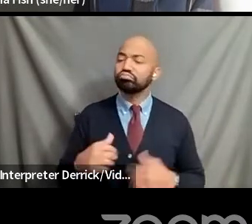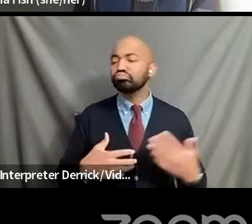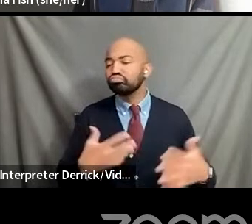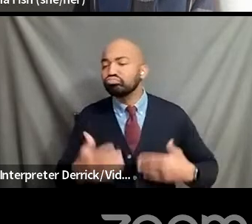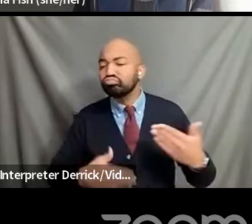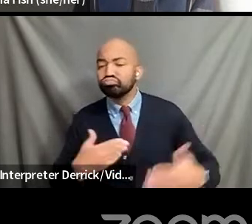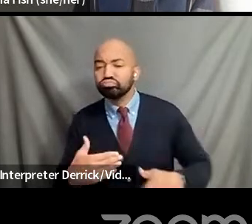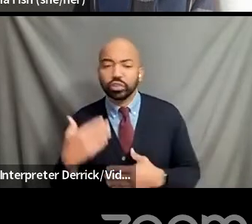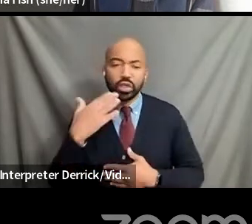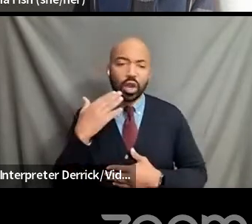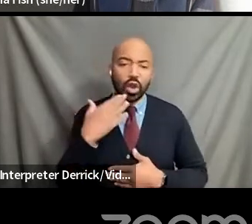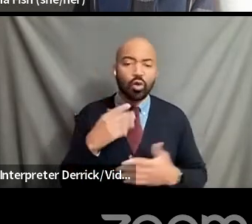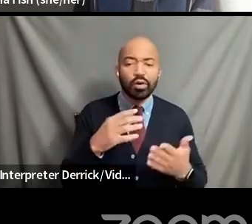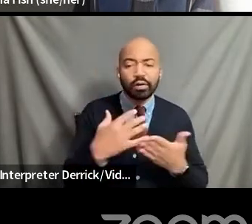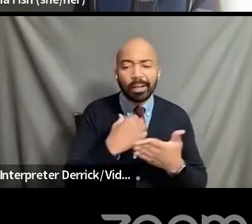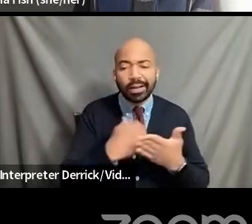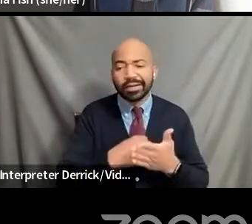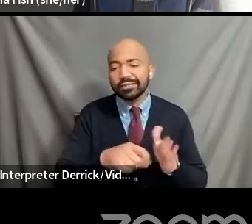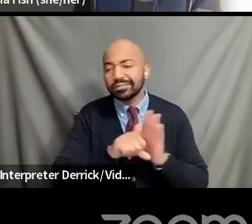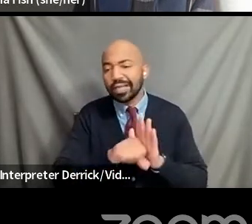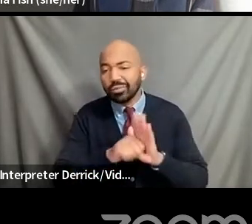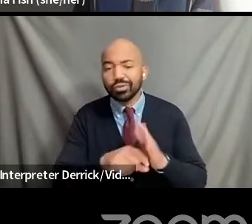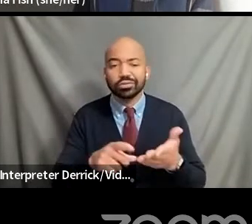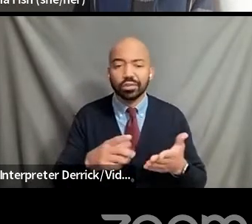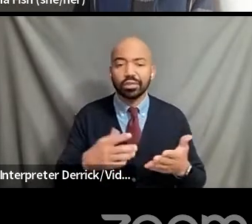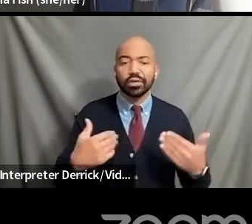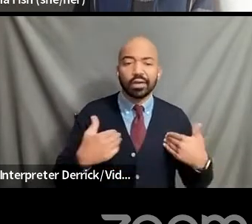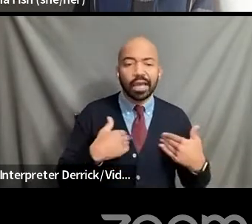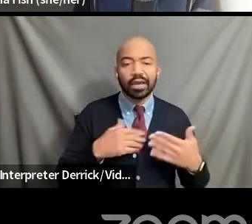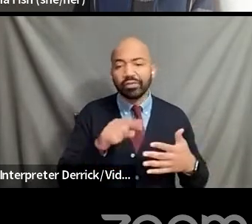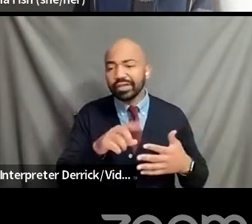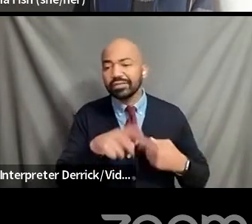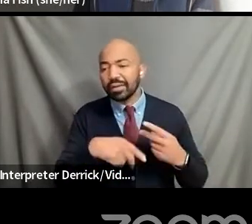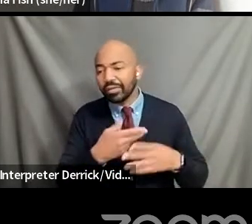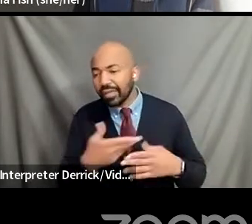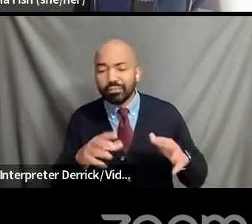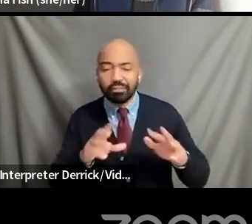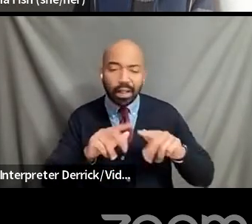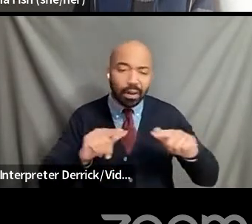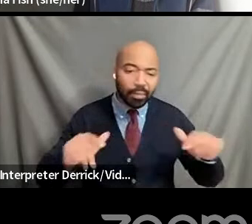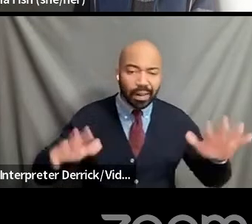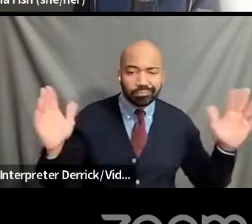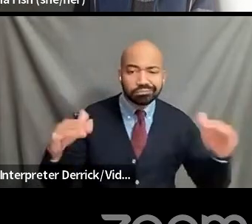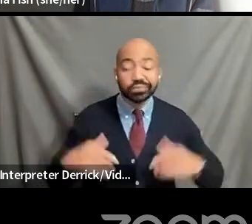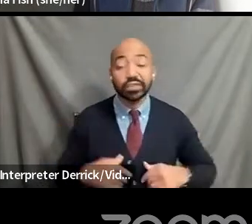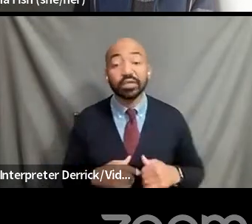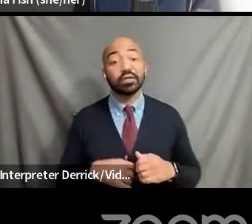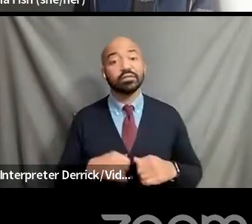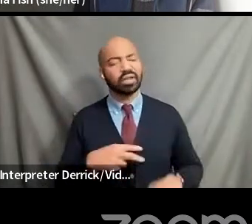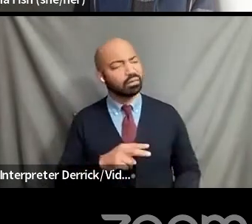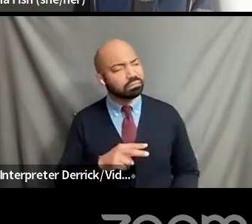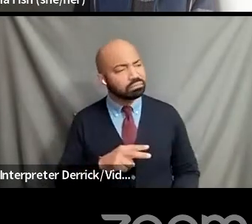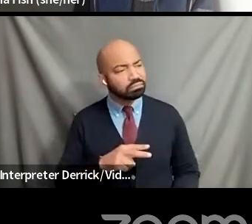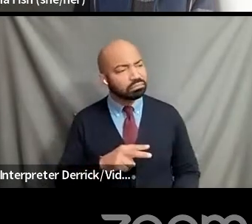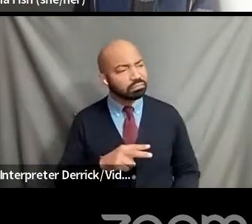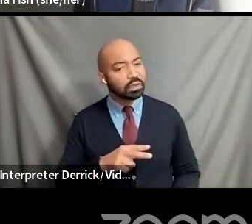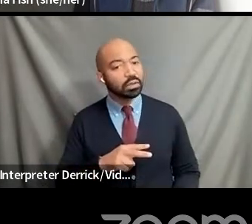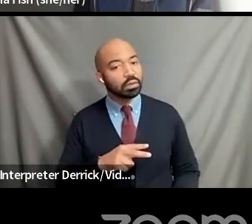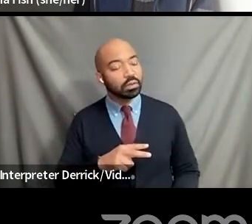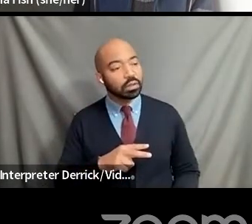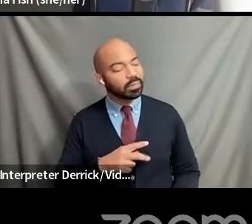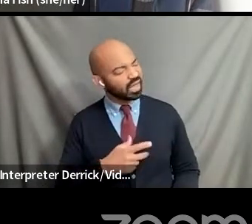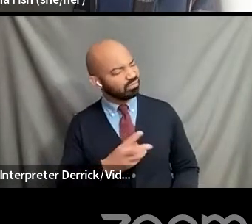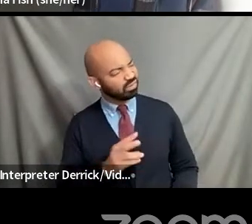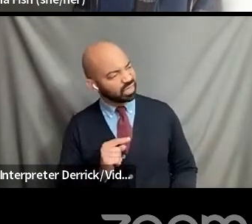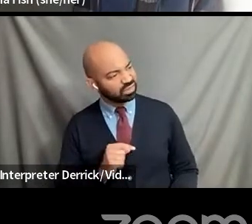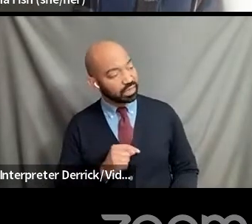collect samples, and when they go and do this card fish and sulfate reduction, blah, blah, blah, blah. I'm like, what? And then they'll explain what they do, and I'm like, what? And